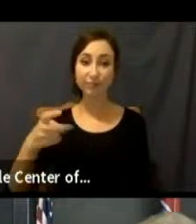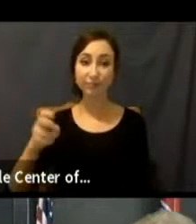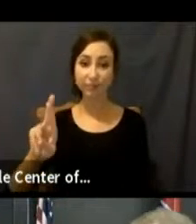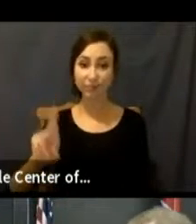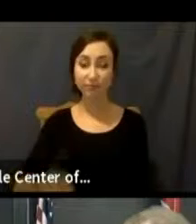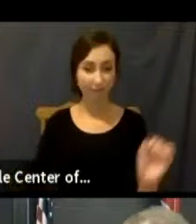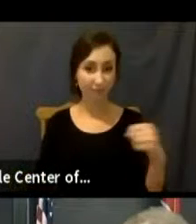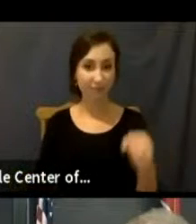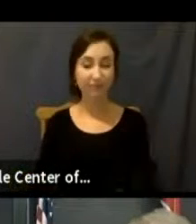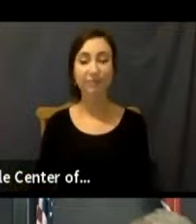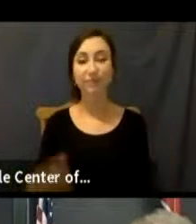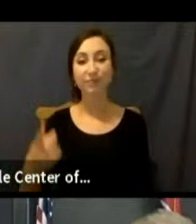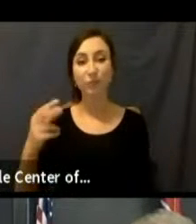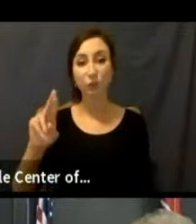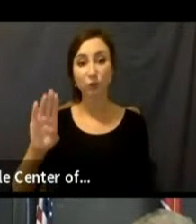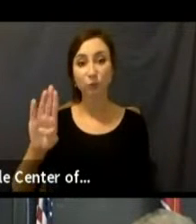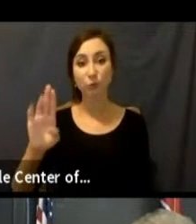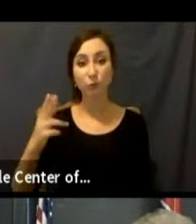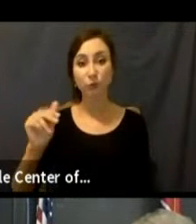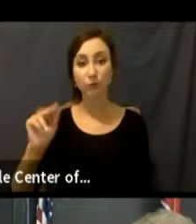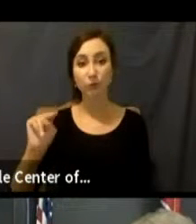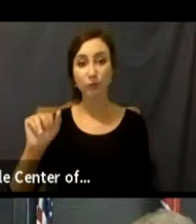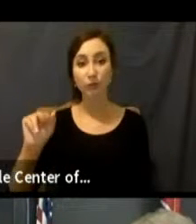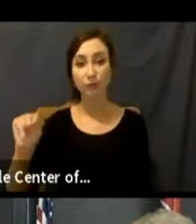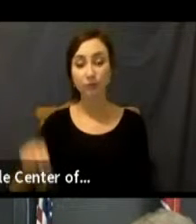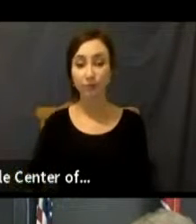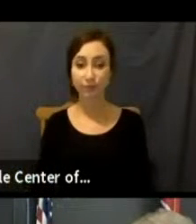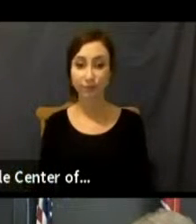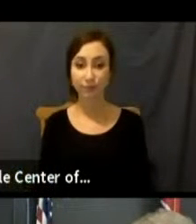Yes. Dr. Buchanan,